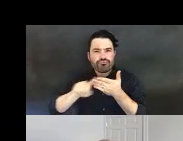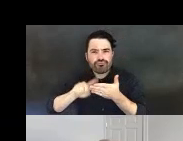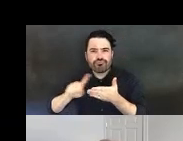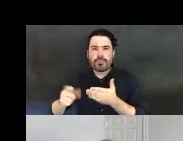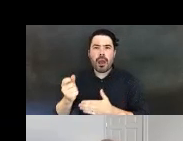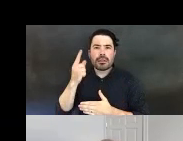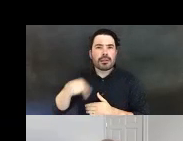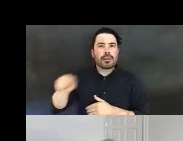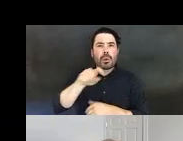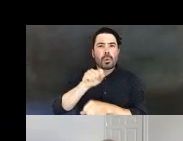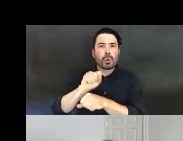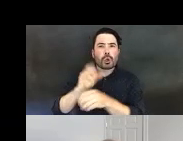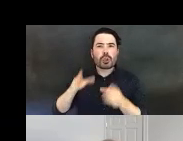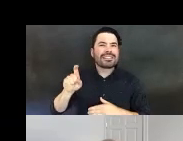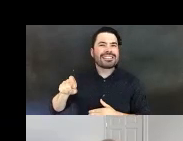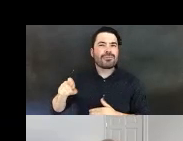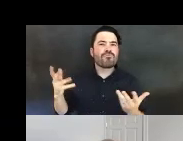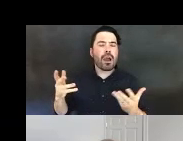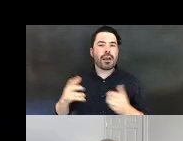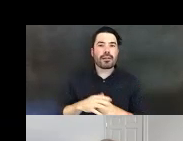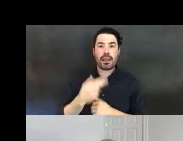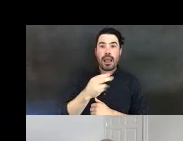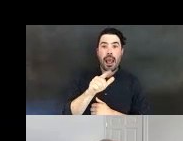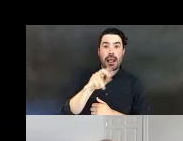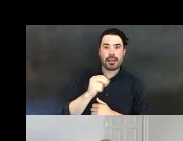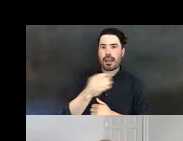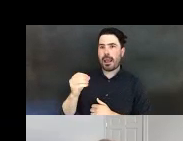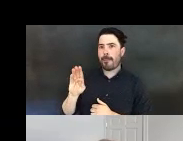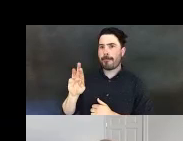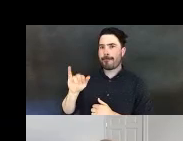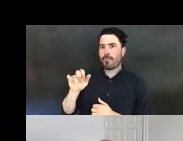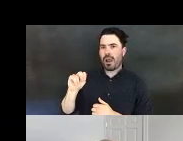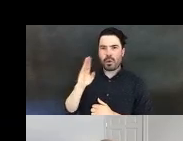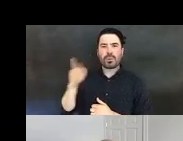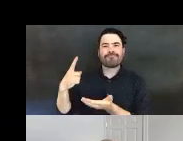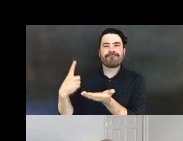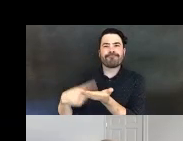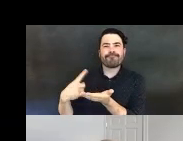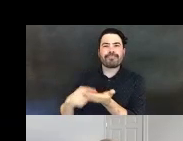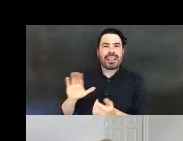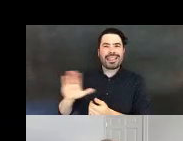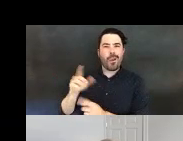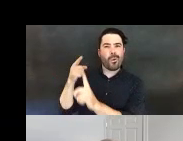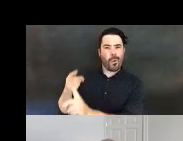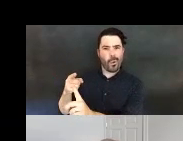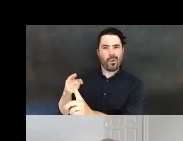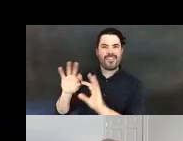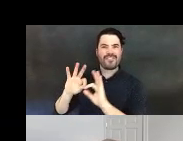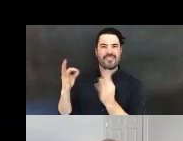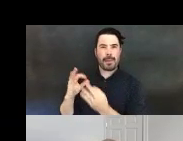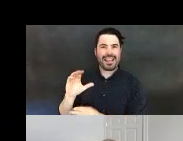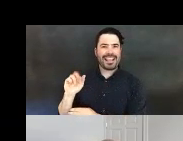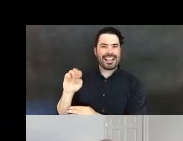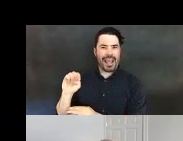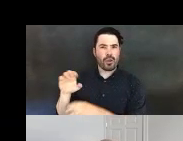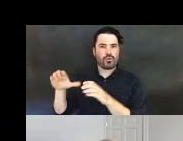workforce. Helen Morgan and Brian Zink will discuss the objectives of the Family Care Task Force and the results of a recent survey about